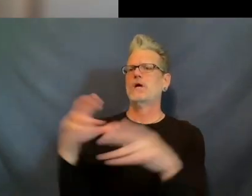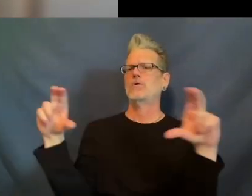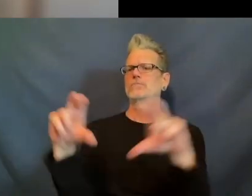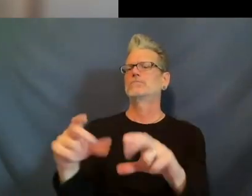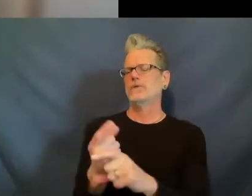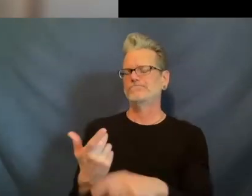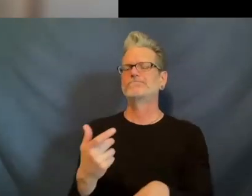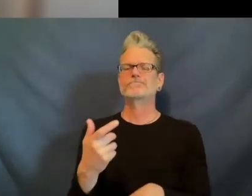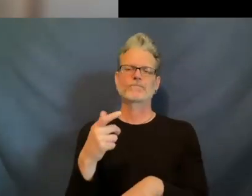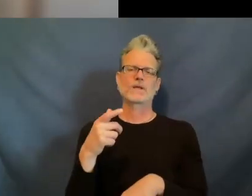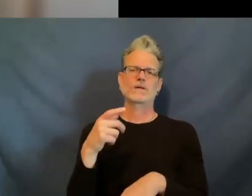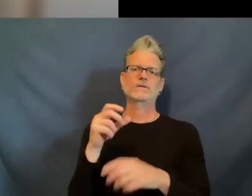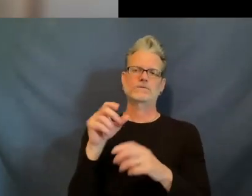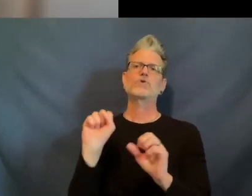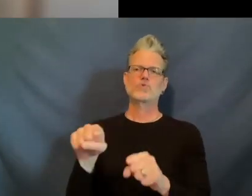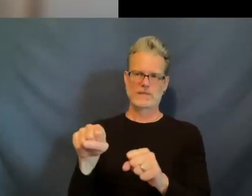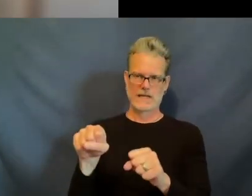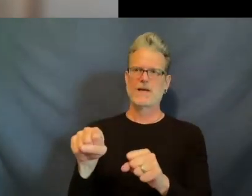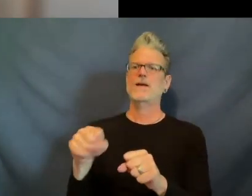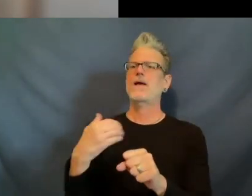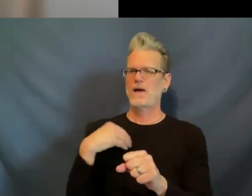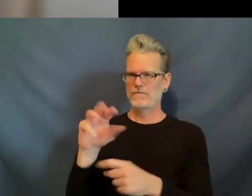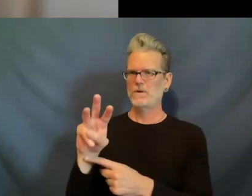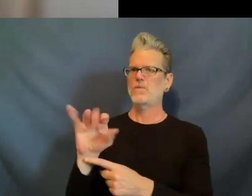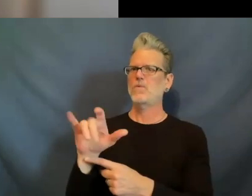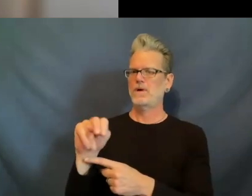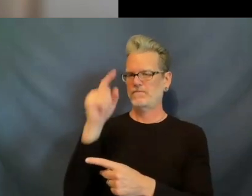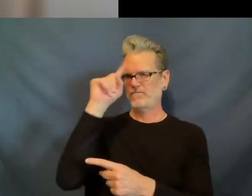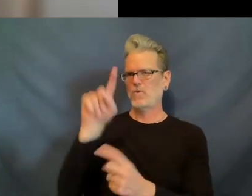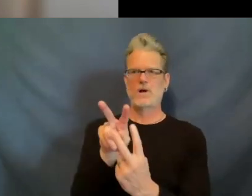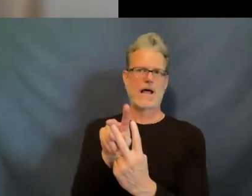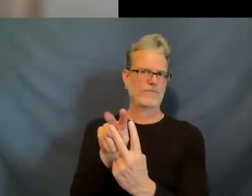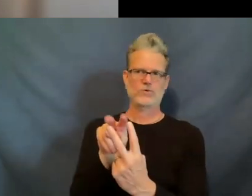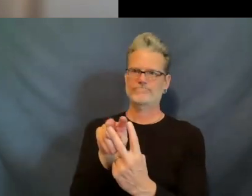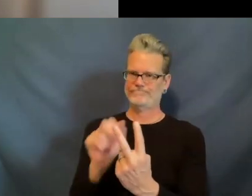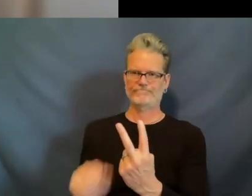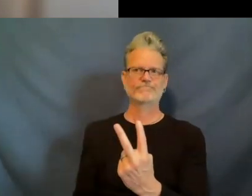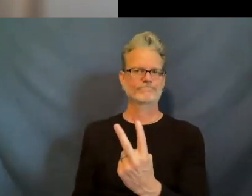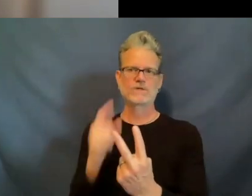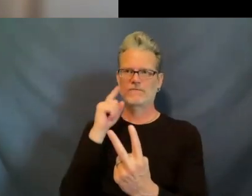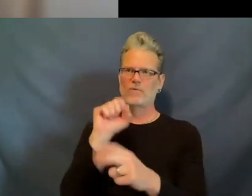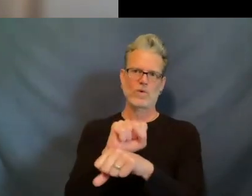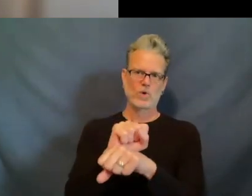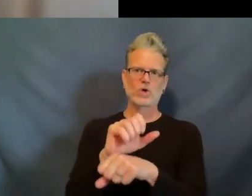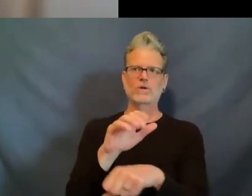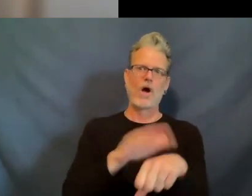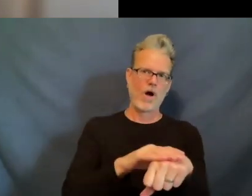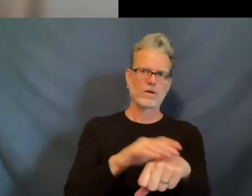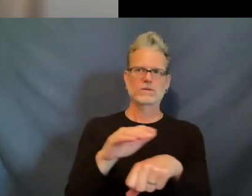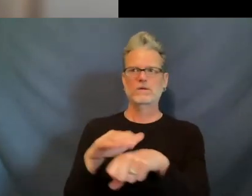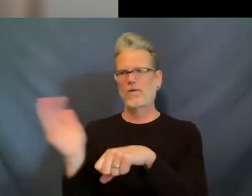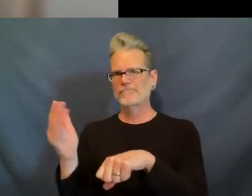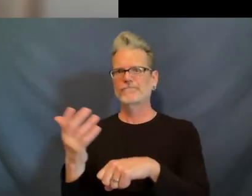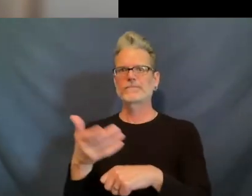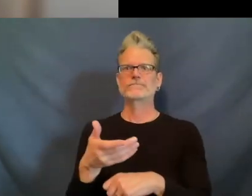you can cite Wyden on either of those for work that is both on and off.